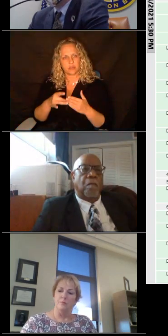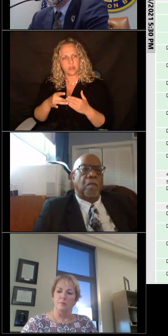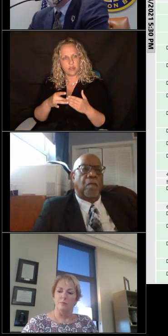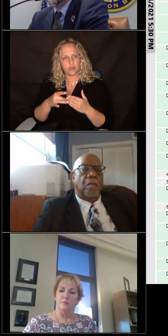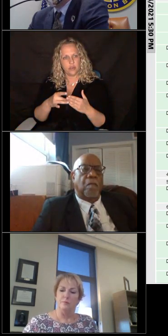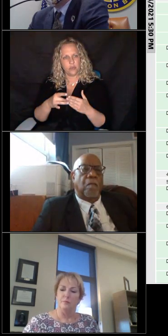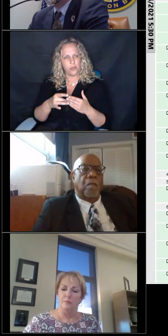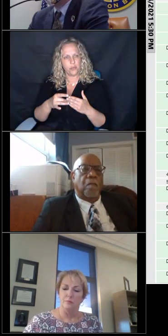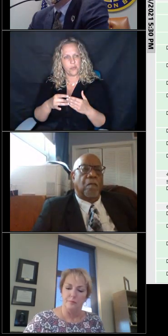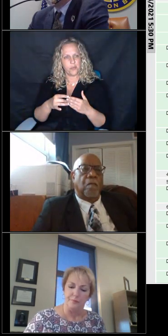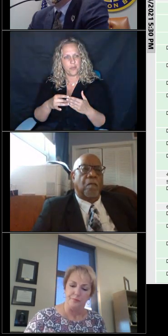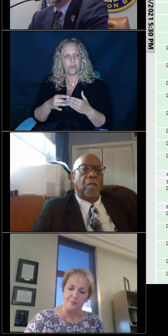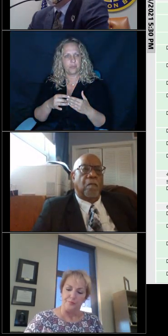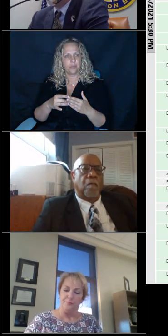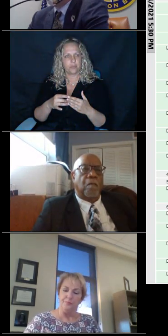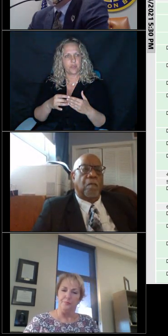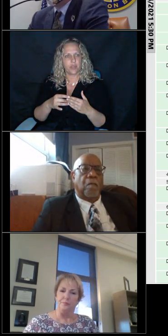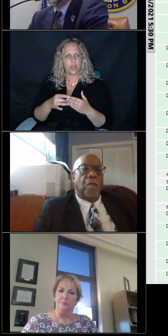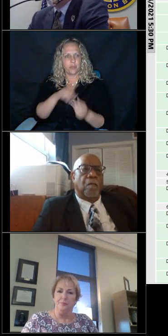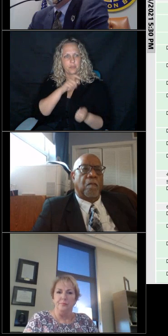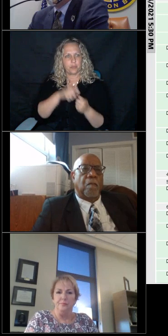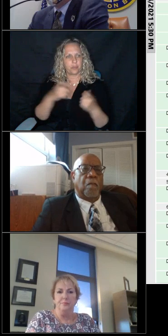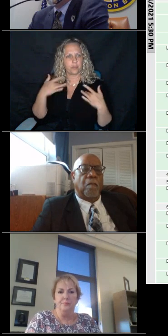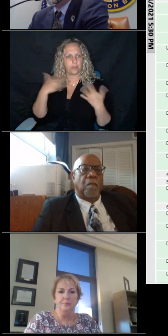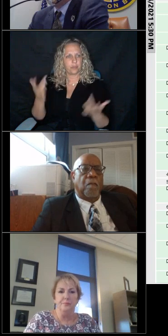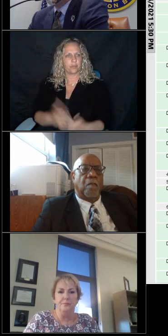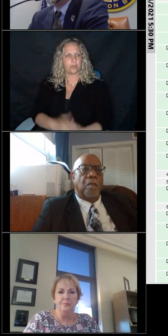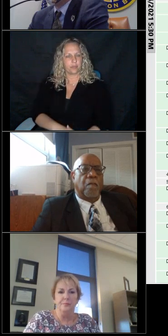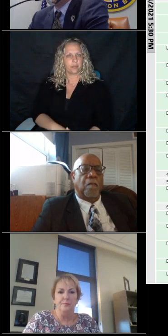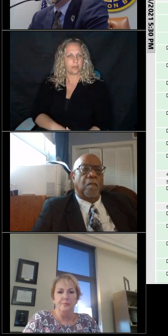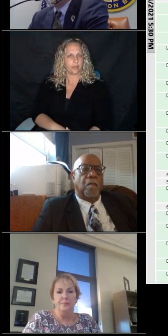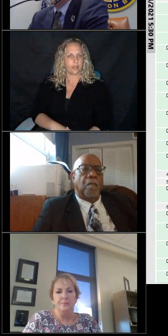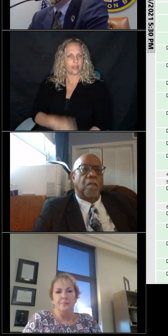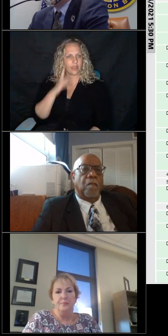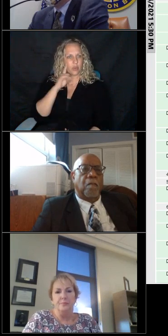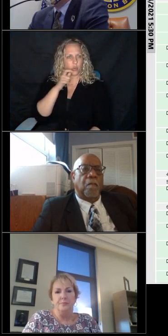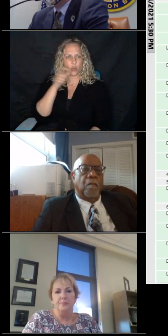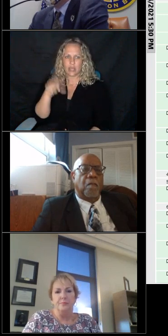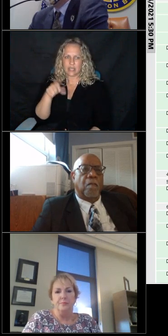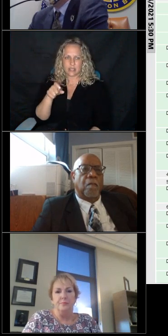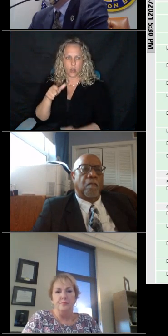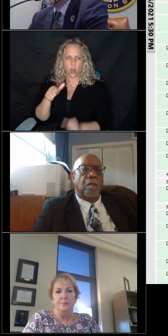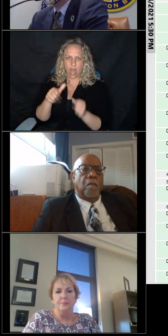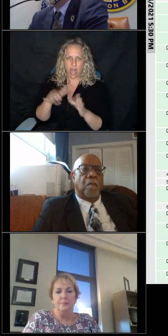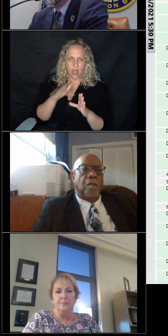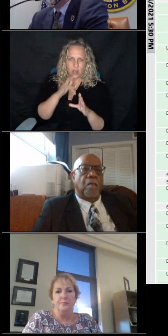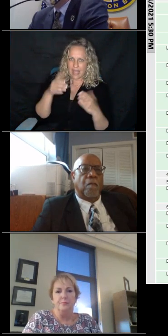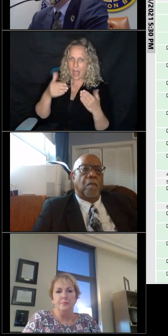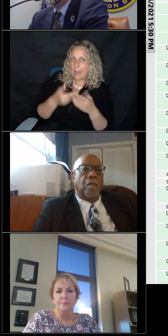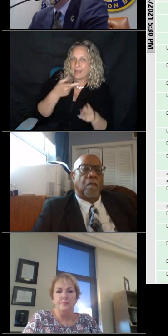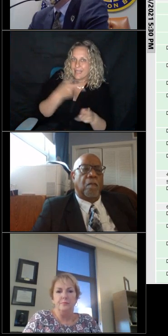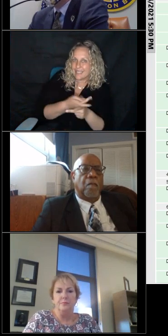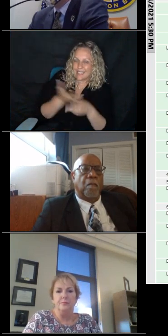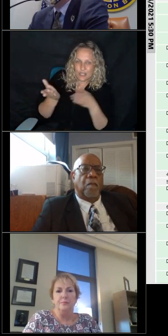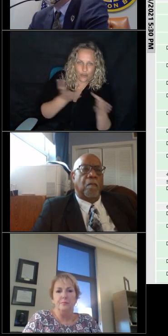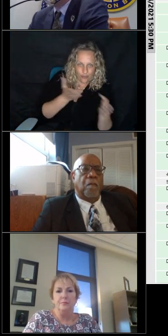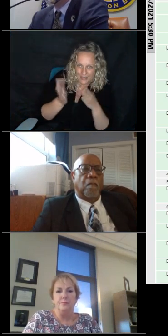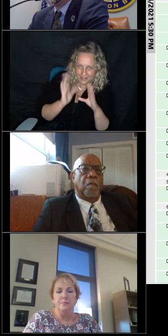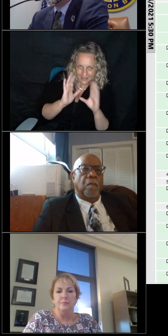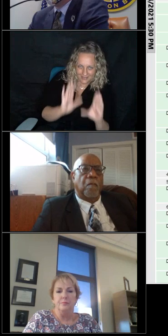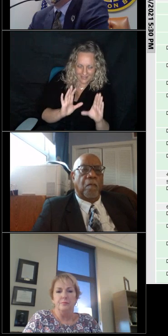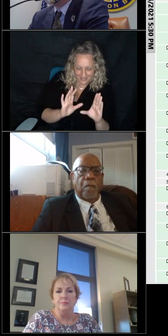whether there's certain activities. But I think that, you know, we don't necessarily allow, it's not a babysitting service, the game room,